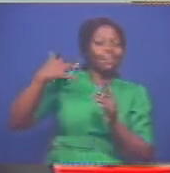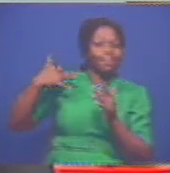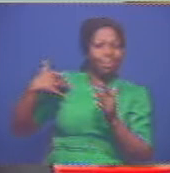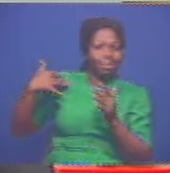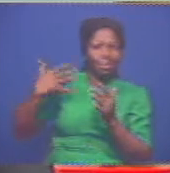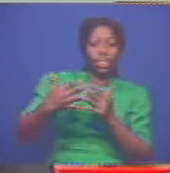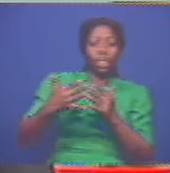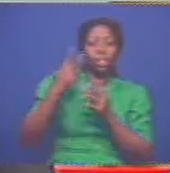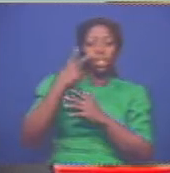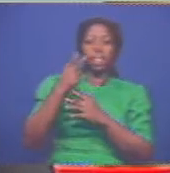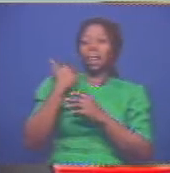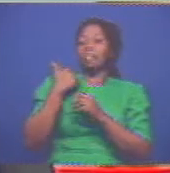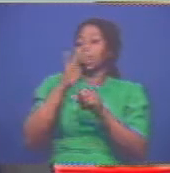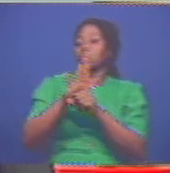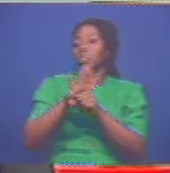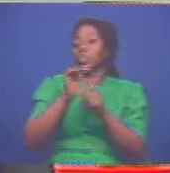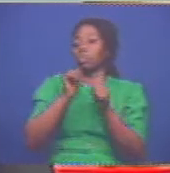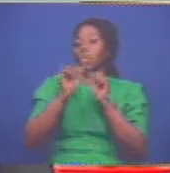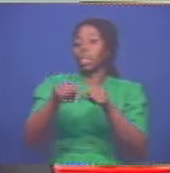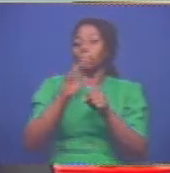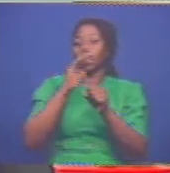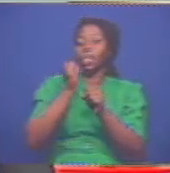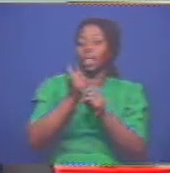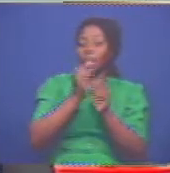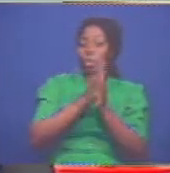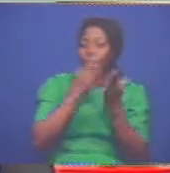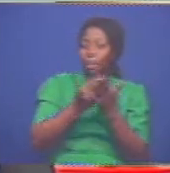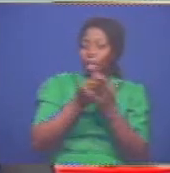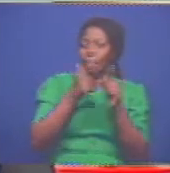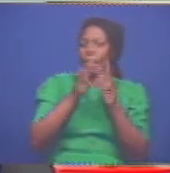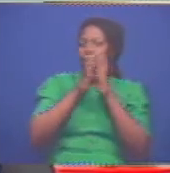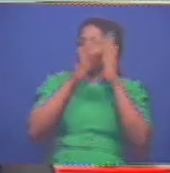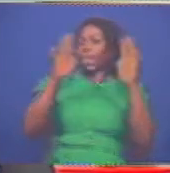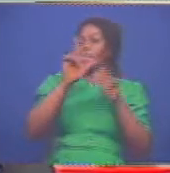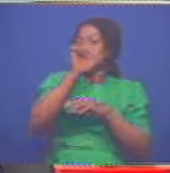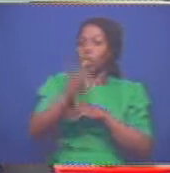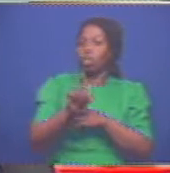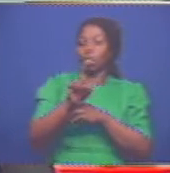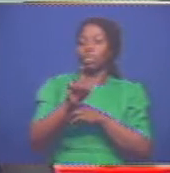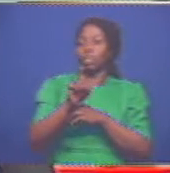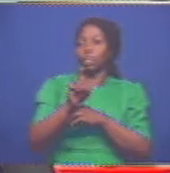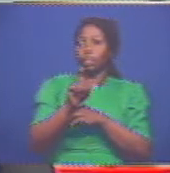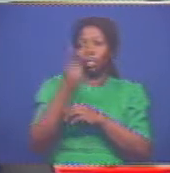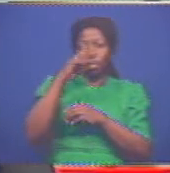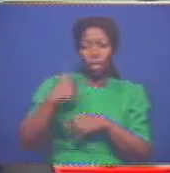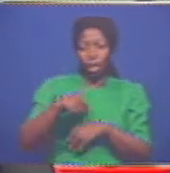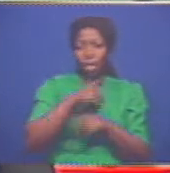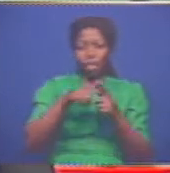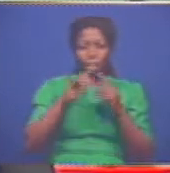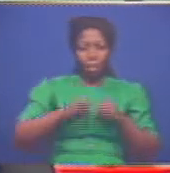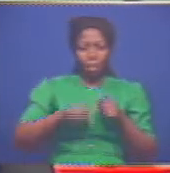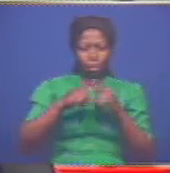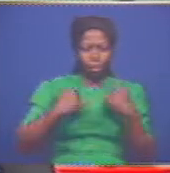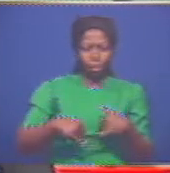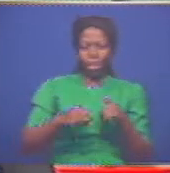can be done even with the money. The key question to ask ourselves for us to be able to implement is this. How